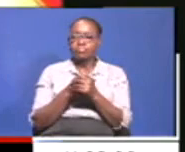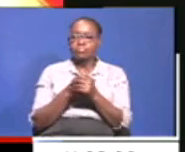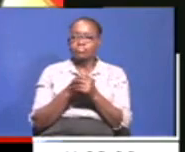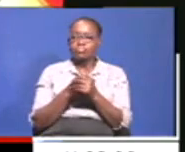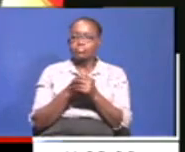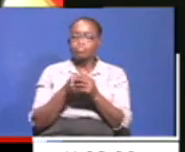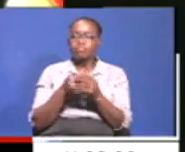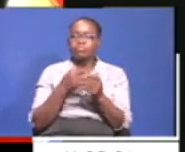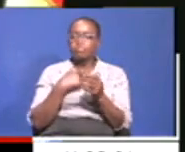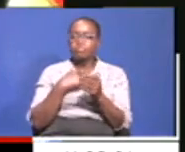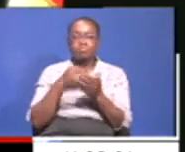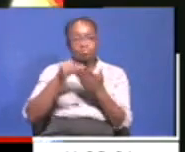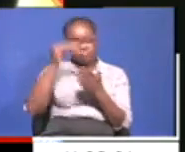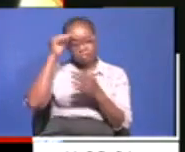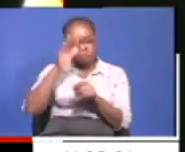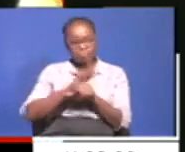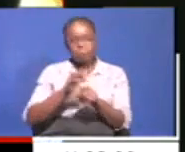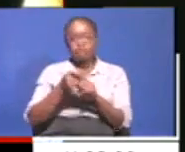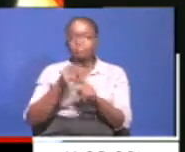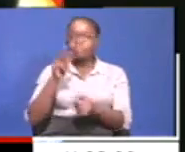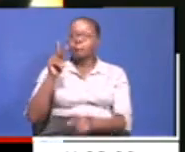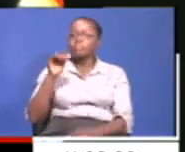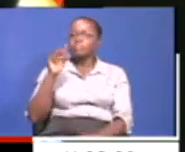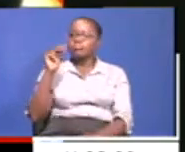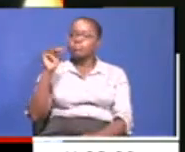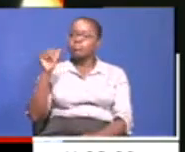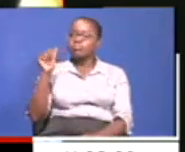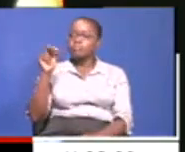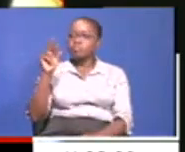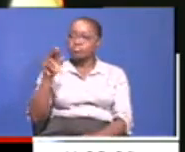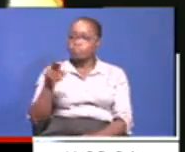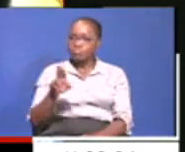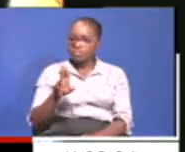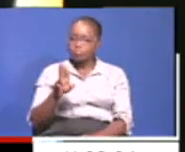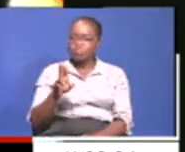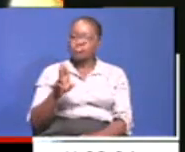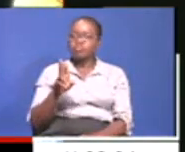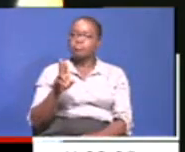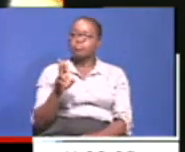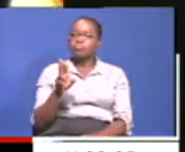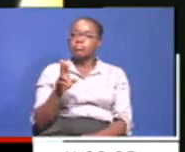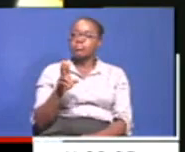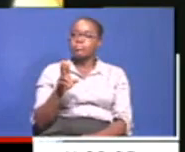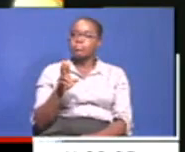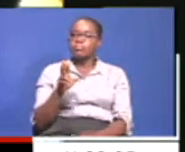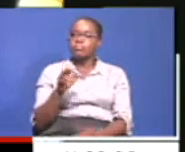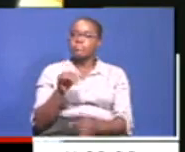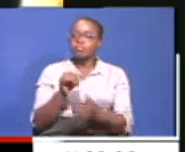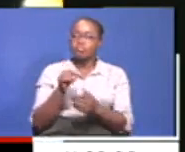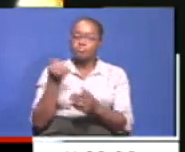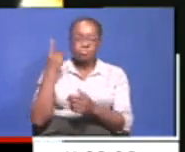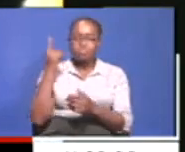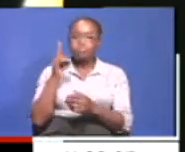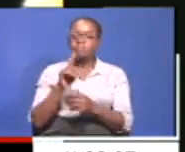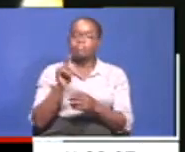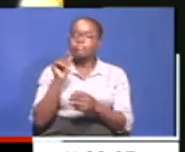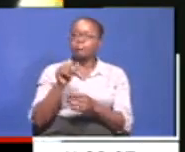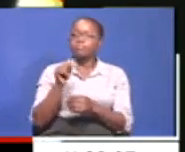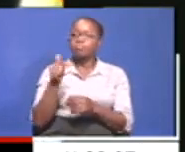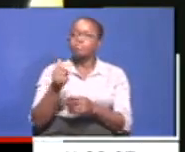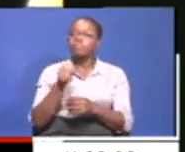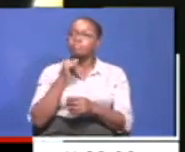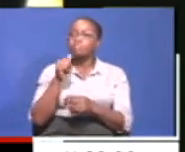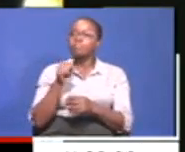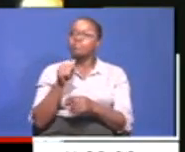I learned a lot from Kimaru. It's just the terms you are using. You get to understand each other with the terms. Not necessarily you